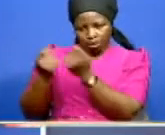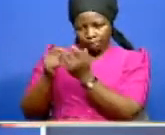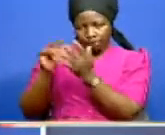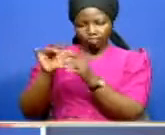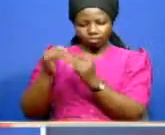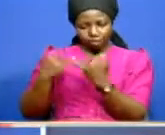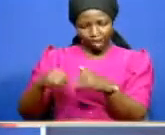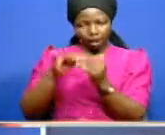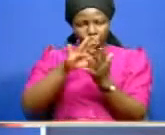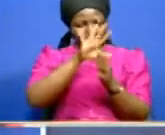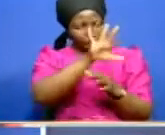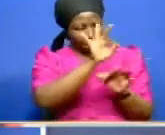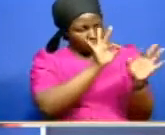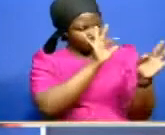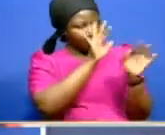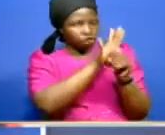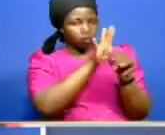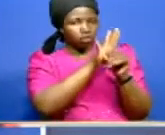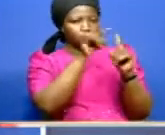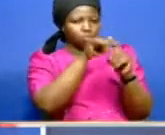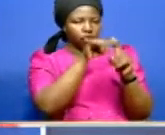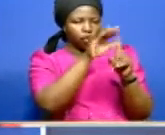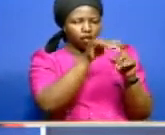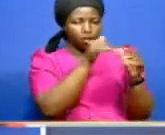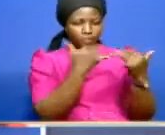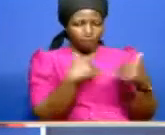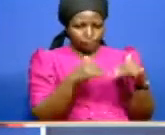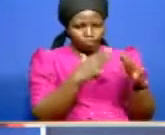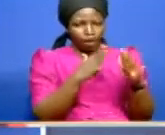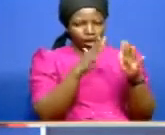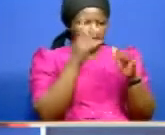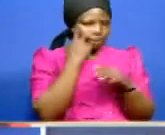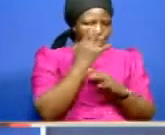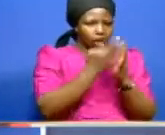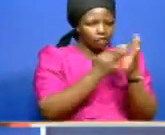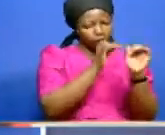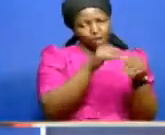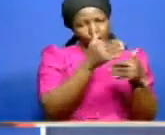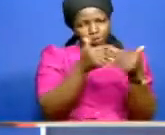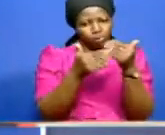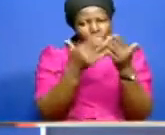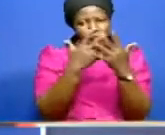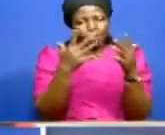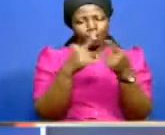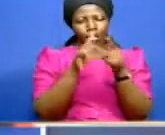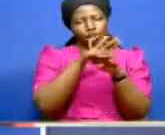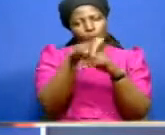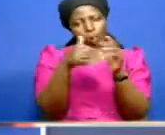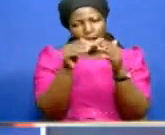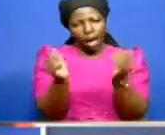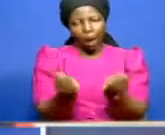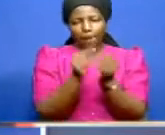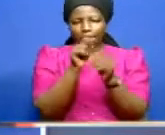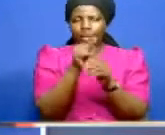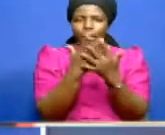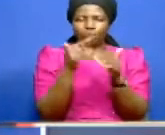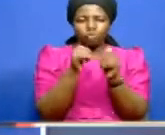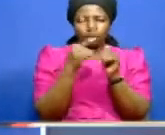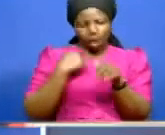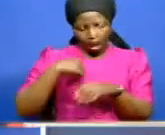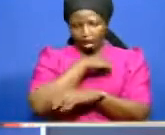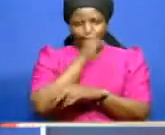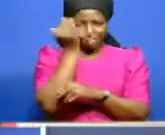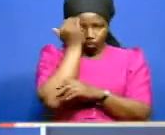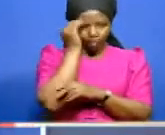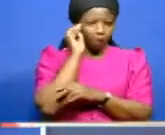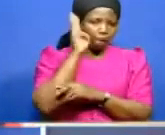pick a lot of positives from the players and see if we can build something. But all in all, it was something that we knew it will happen. We